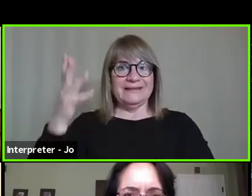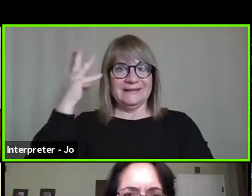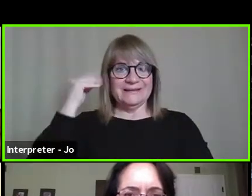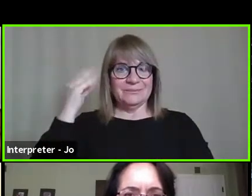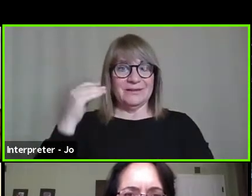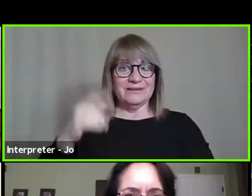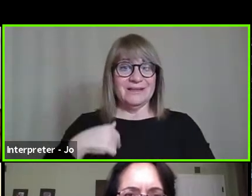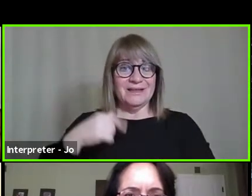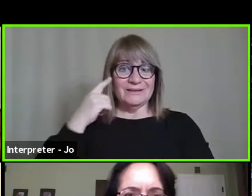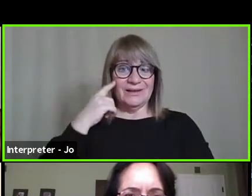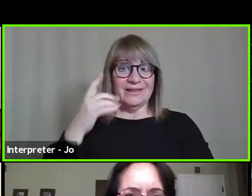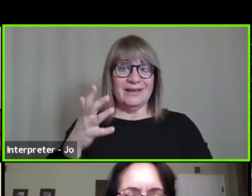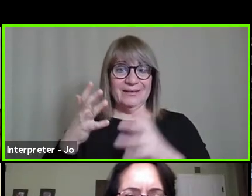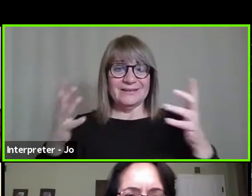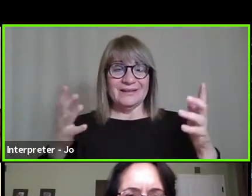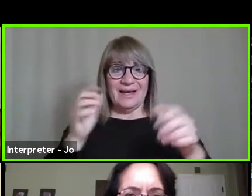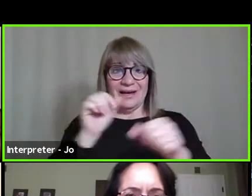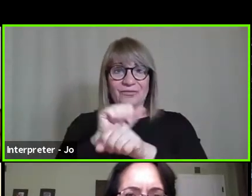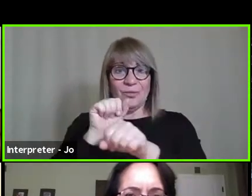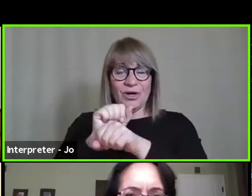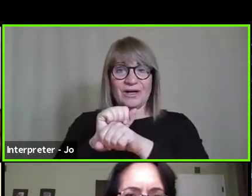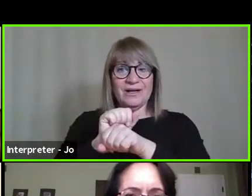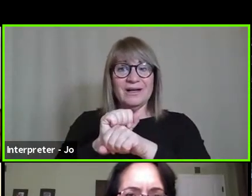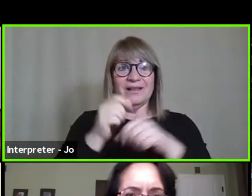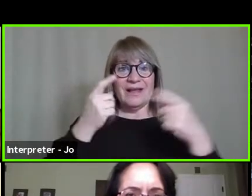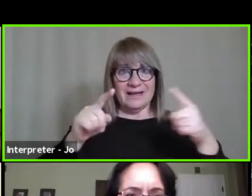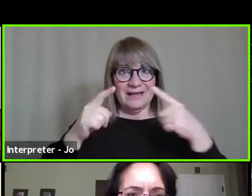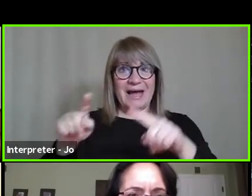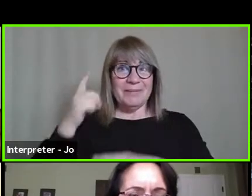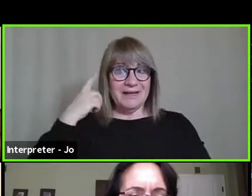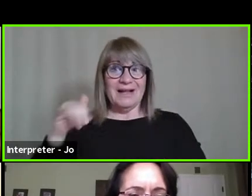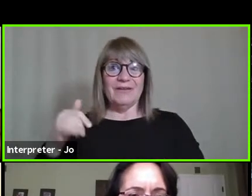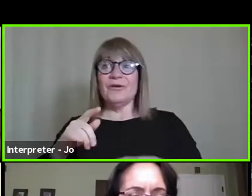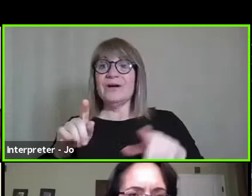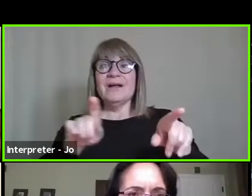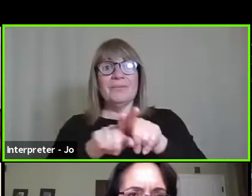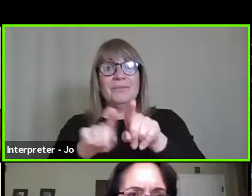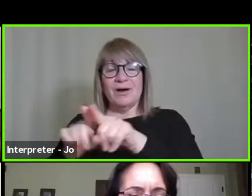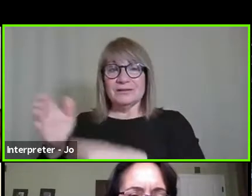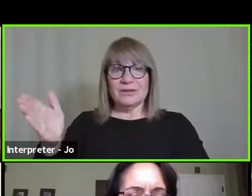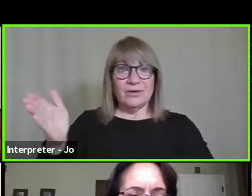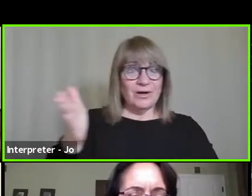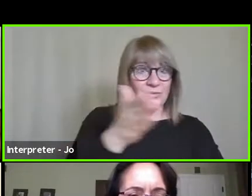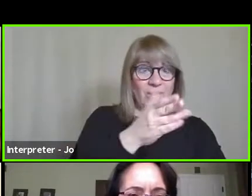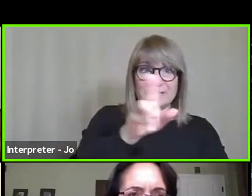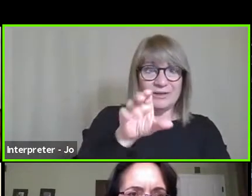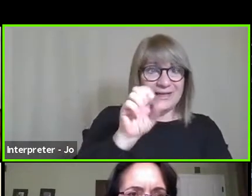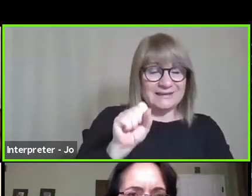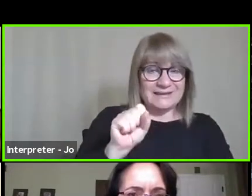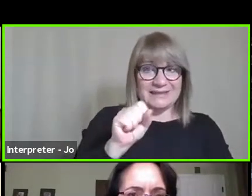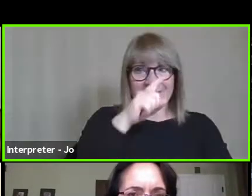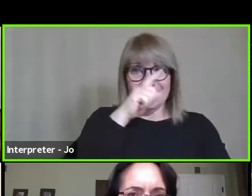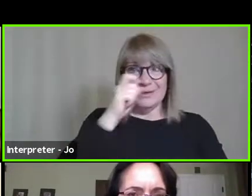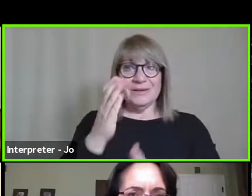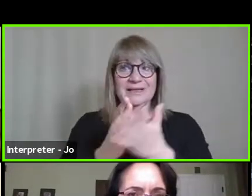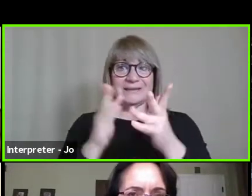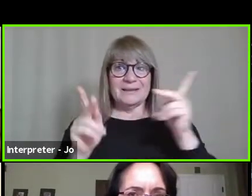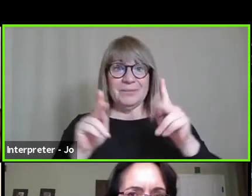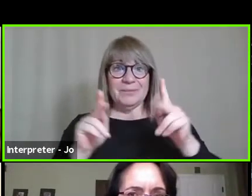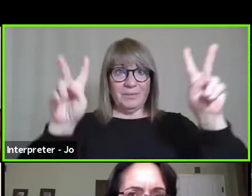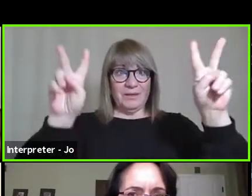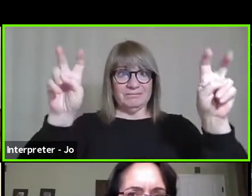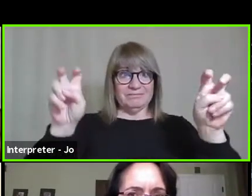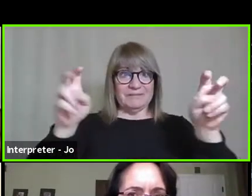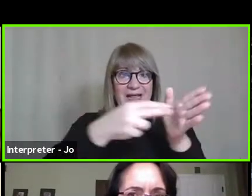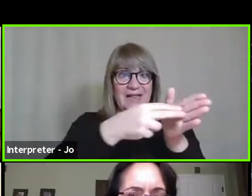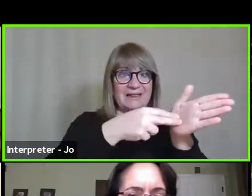done on that for california but also across the states because we know we have some people who were labeled indian